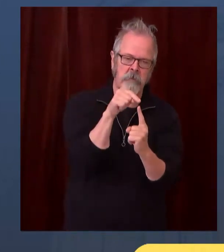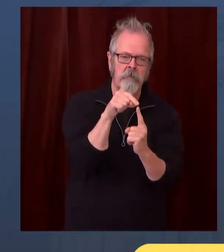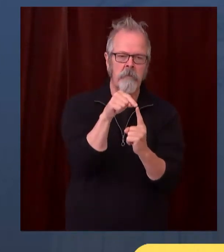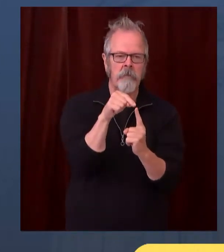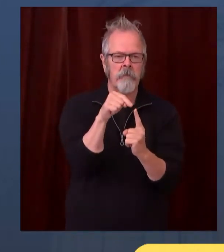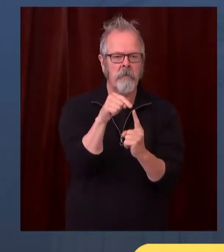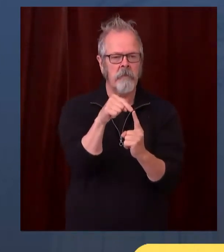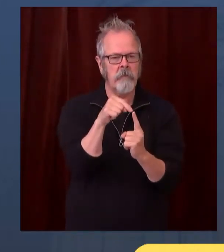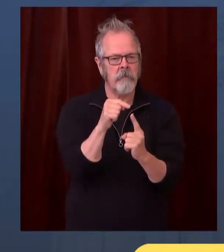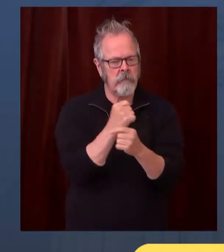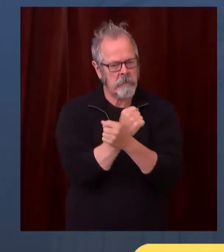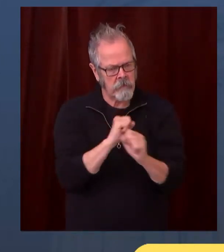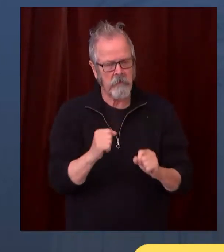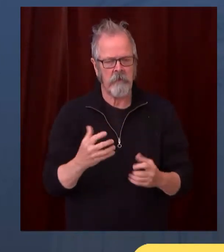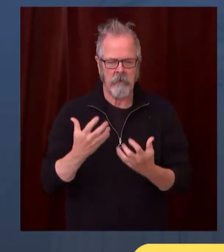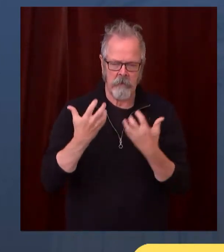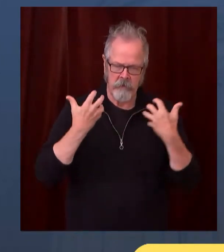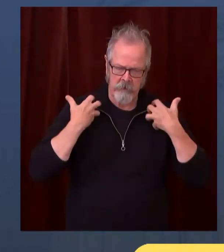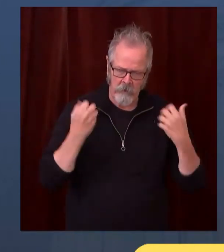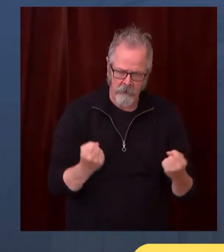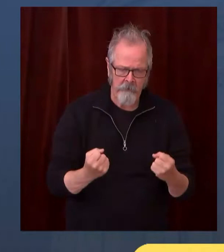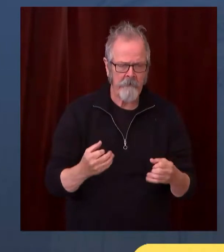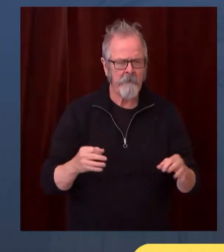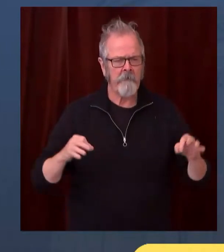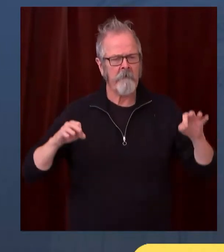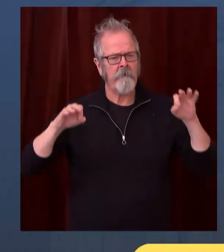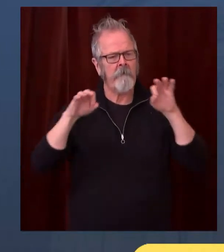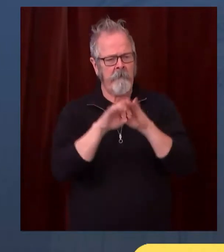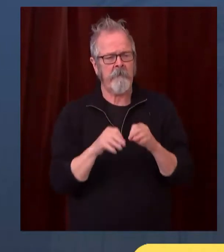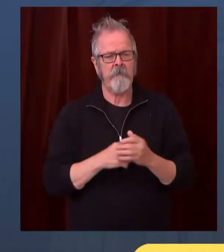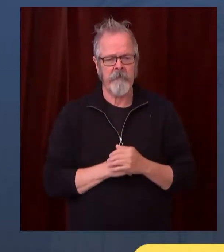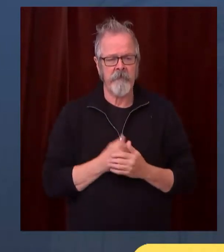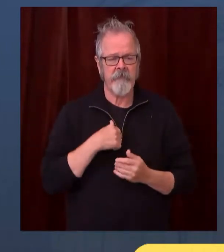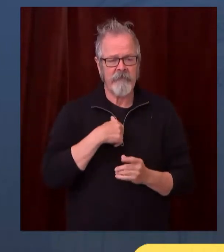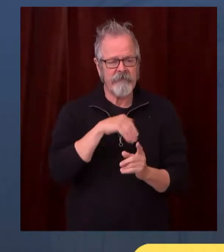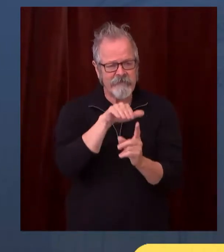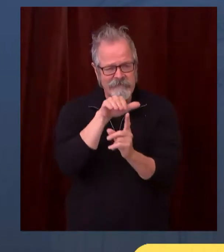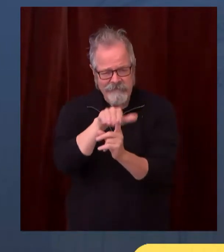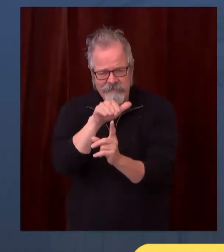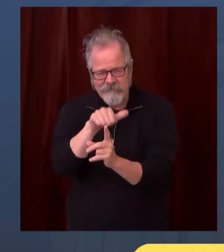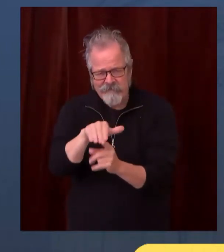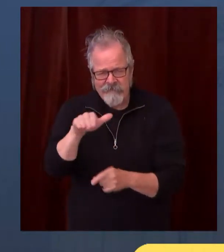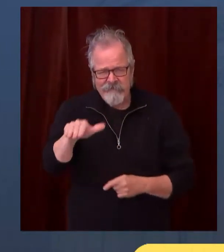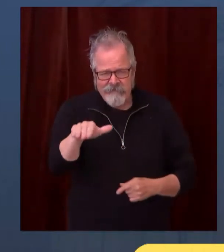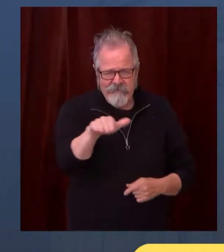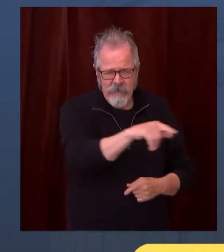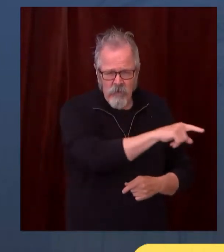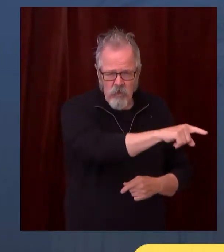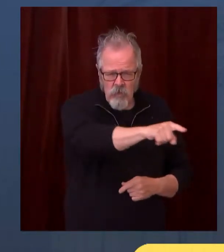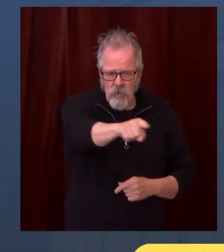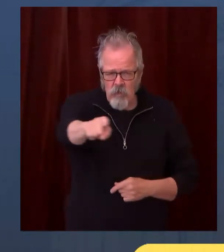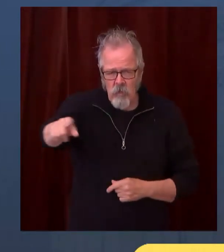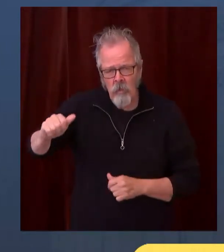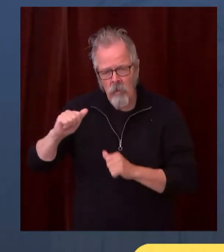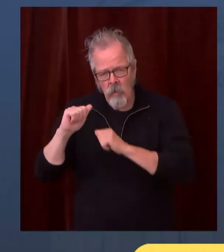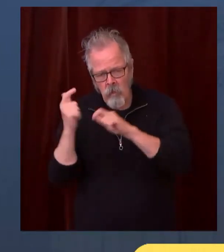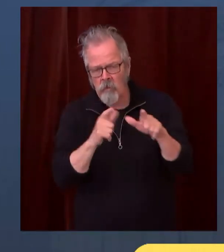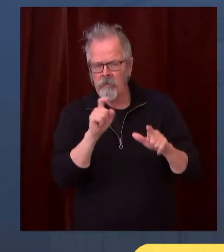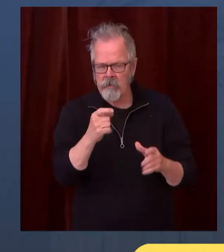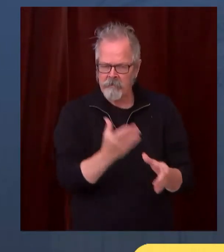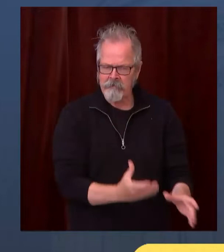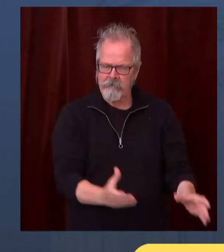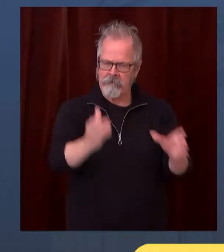saying, have a responsibility to protect the most vulnerable people in our communities. Just as our schools are not islands, neither are